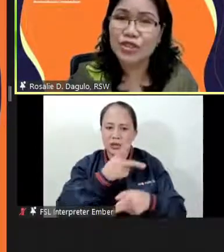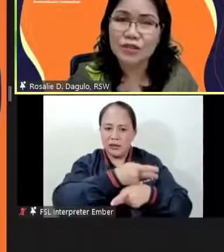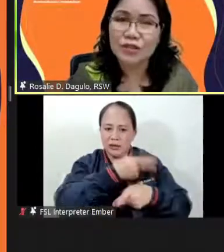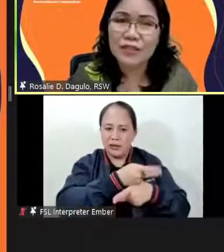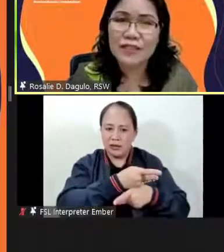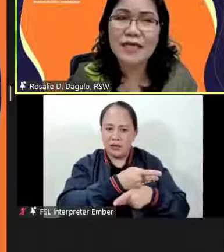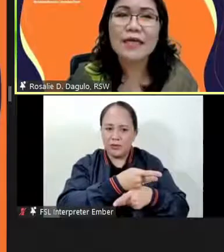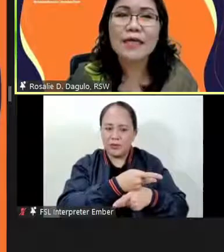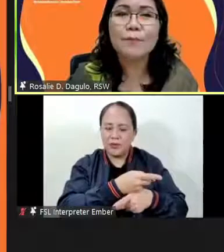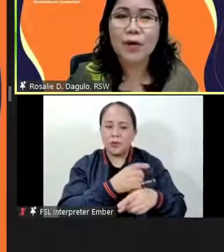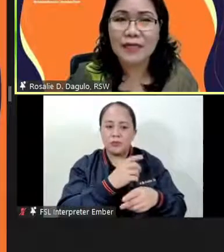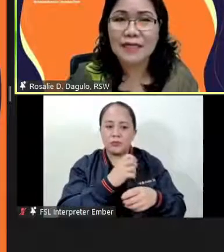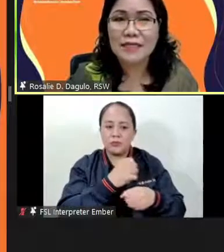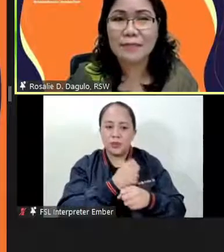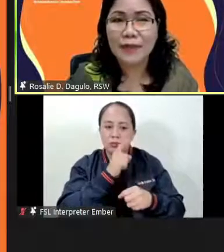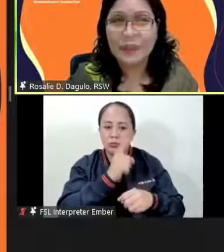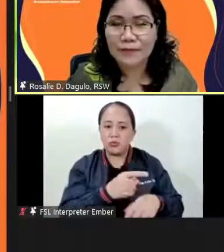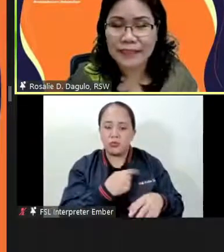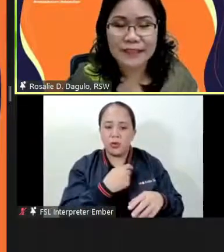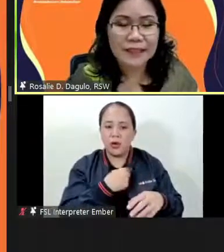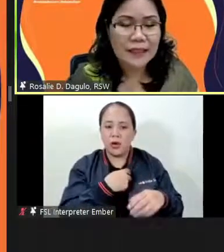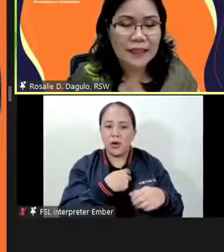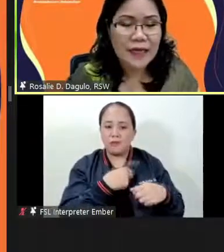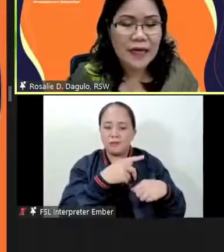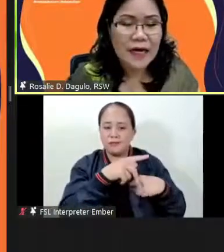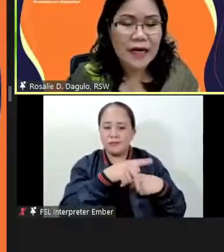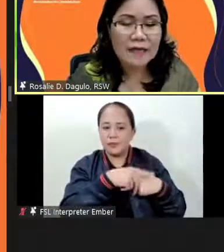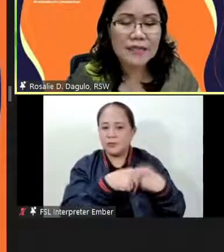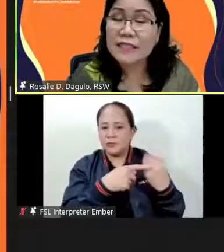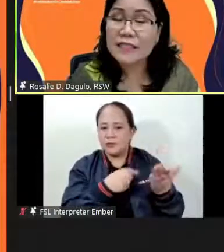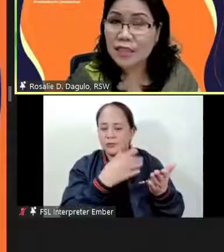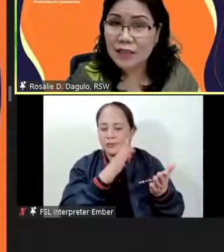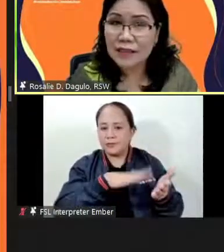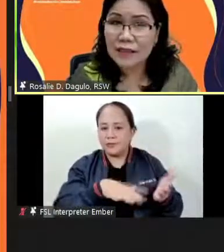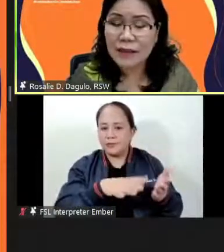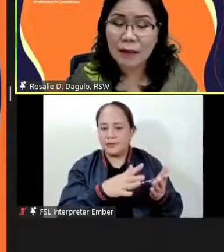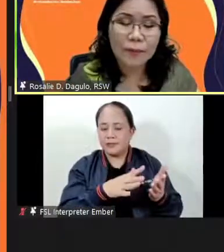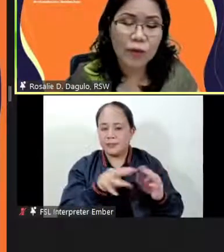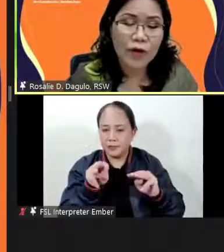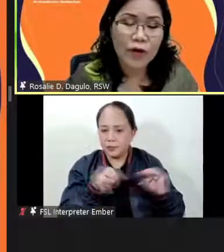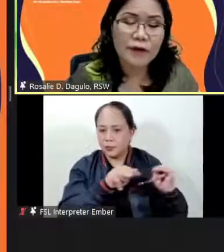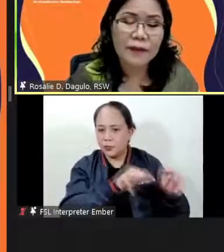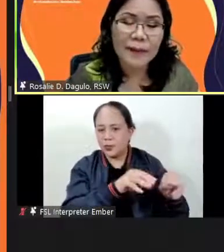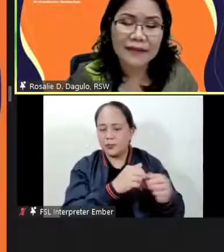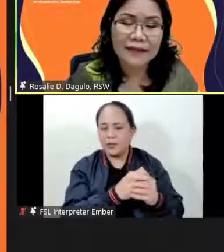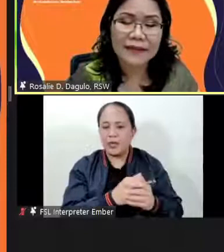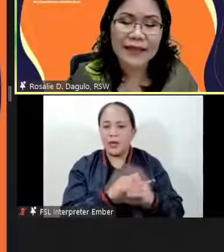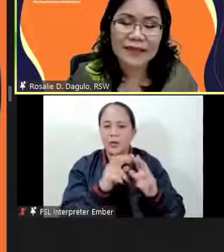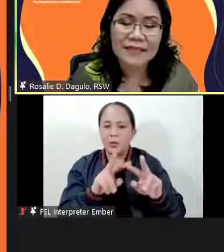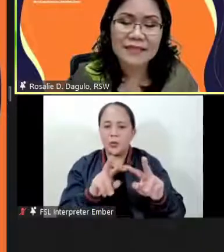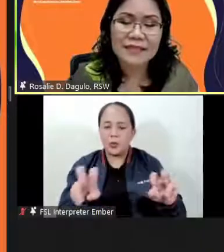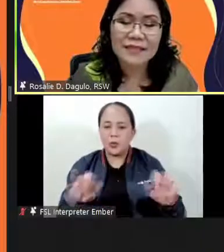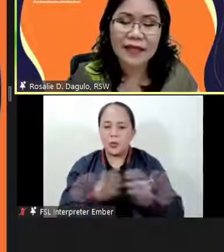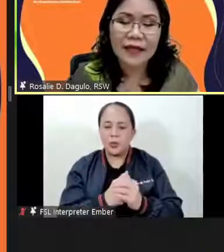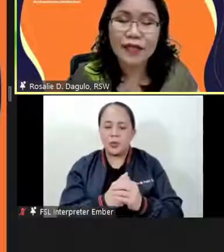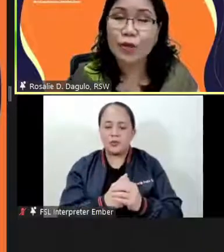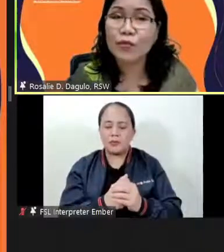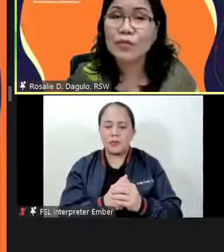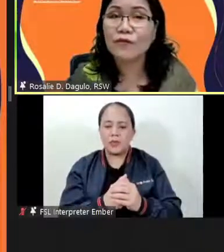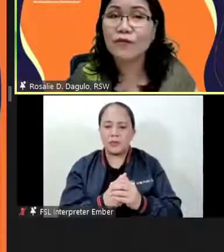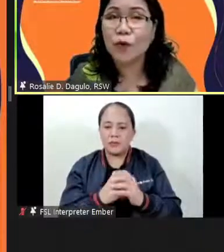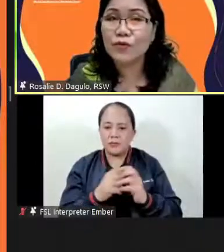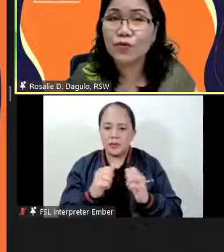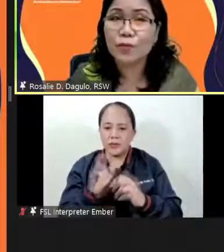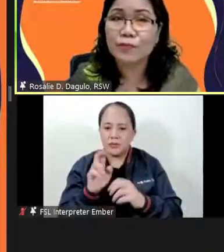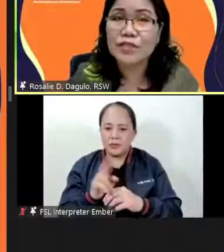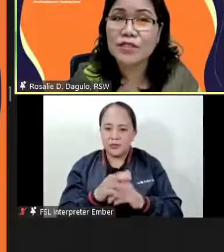Ensuring Children's Permanent Placement. This study employed thematic analysis and